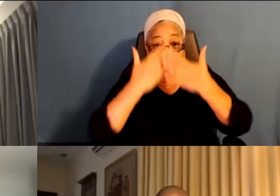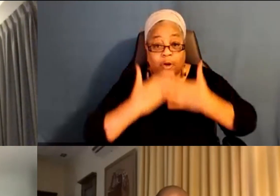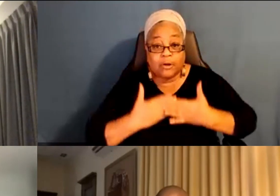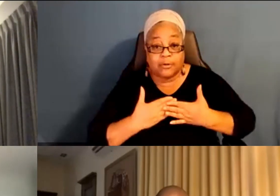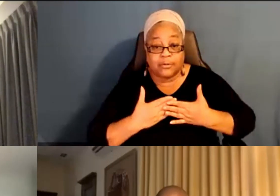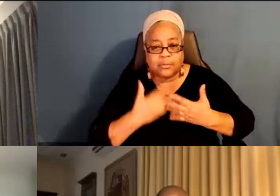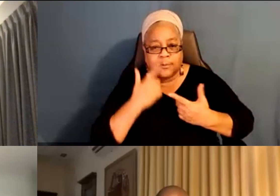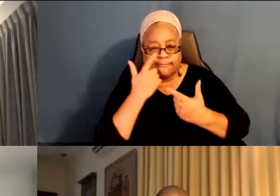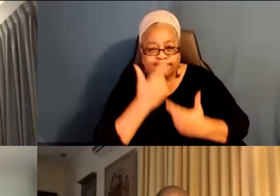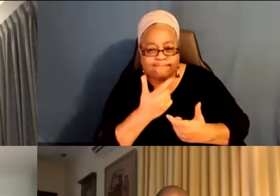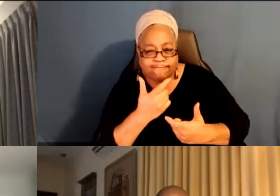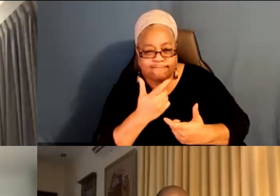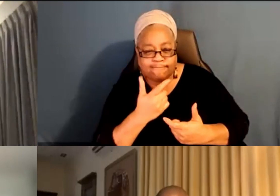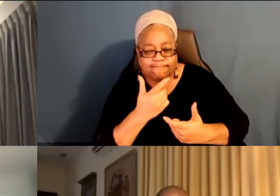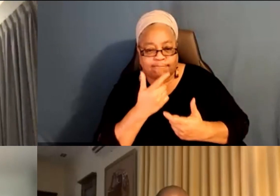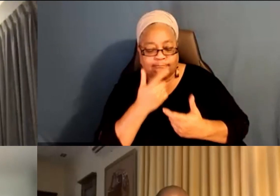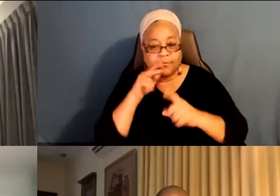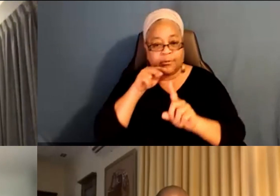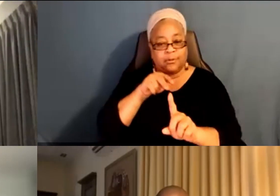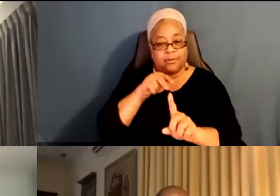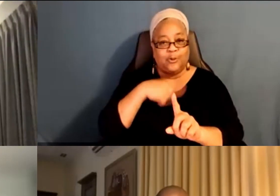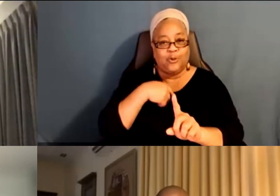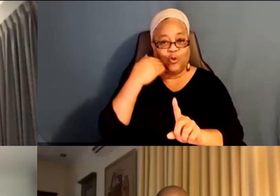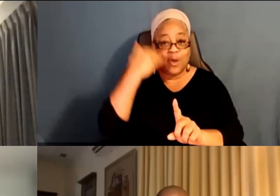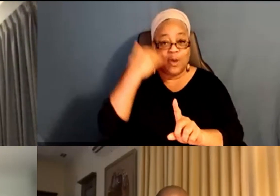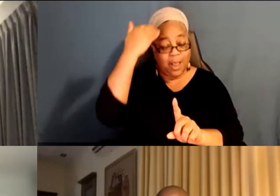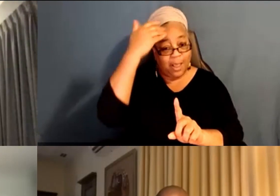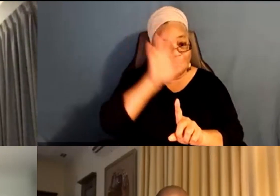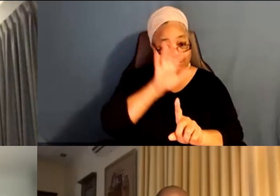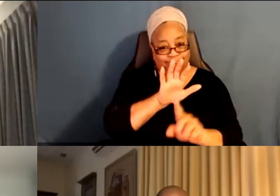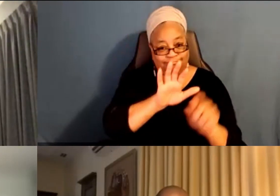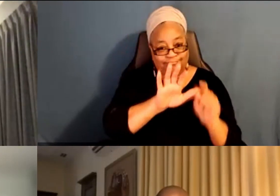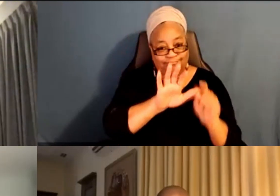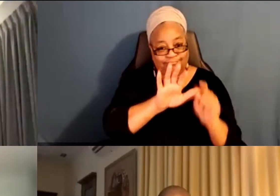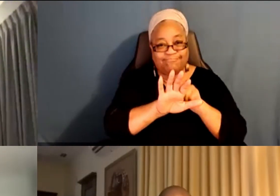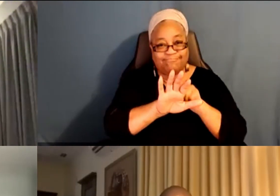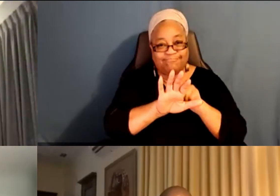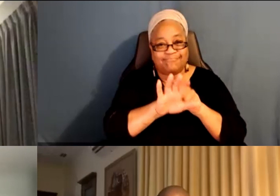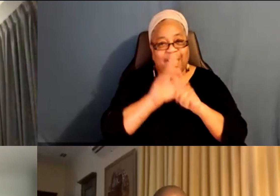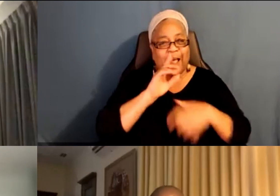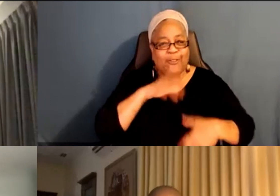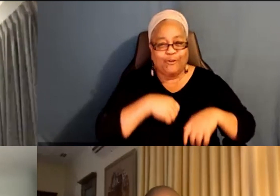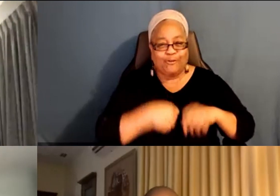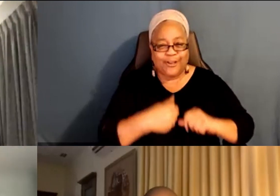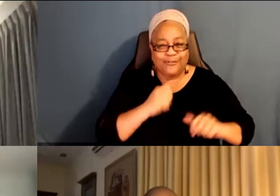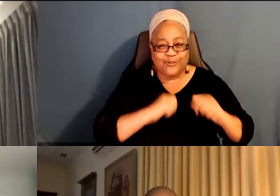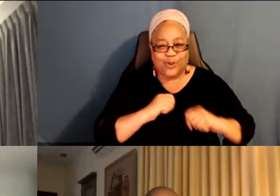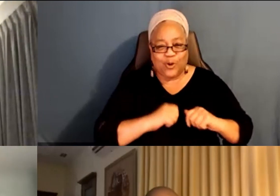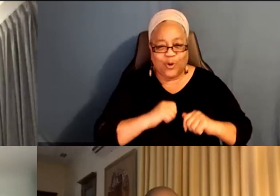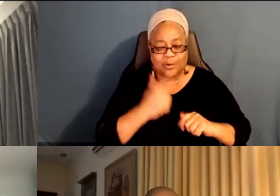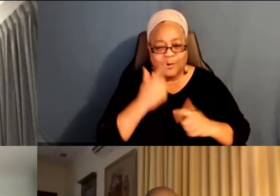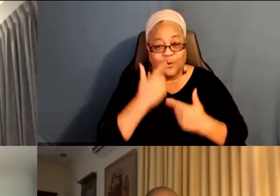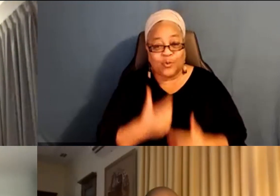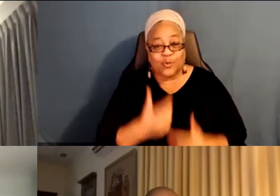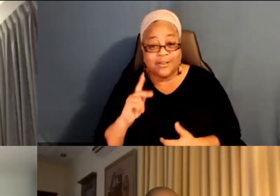and looking at the back of your head at the Grief and Grievance show while you were watching Kahlil Joseph's